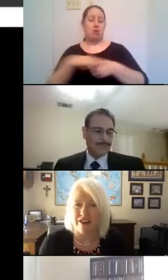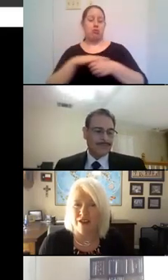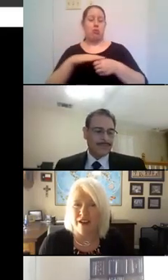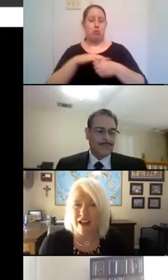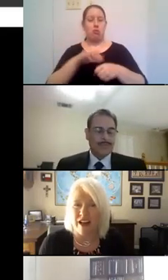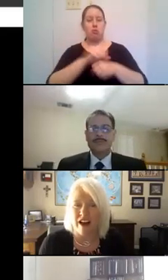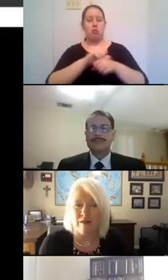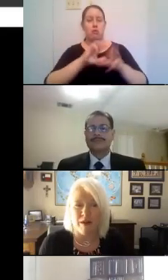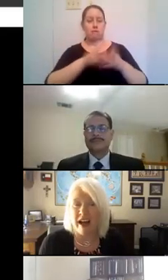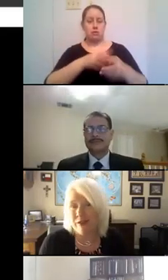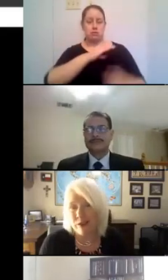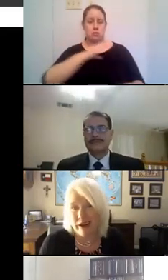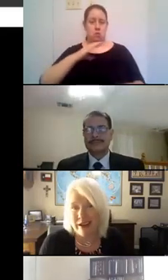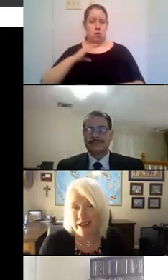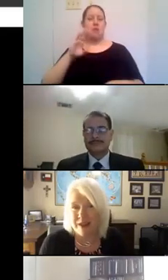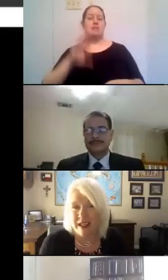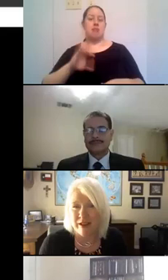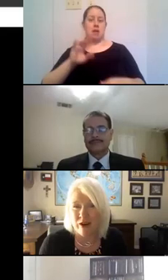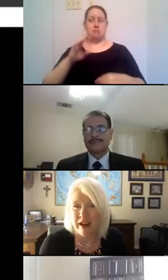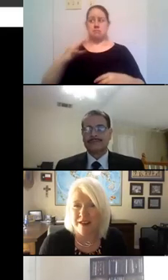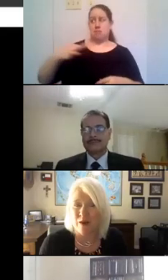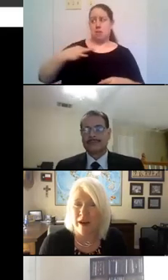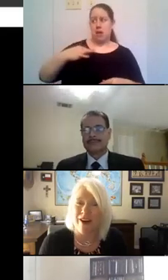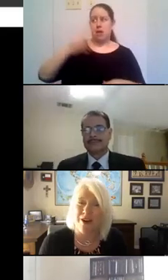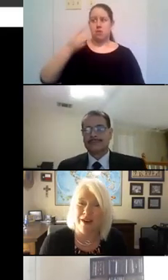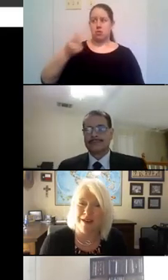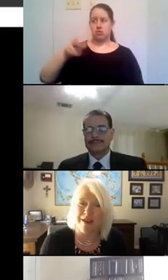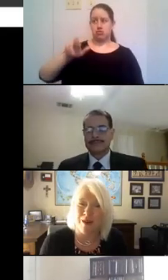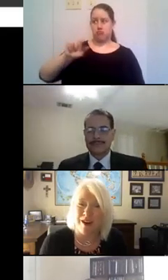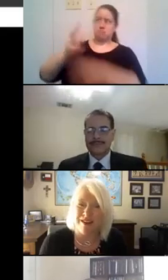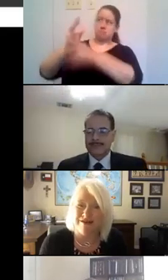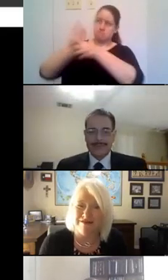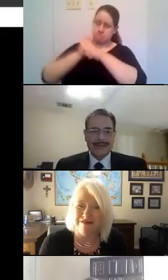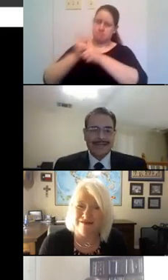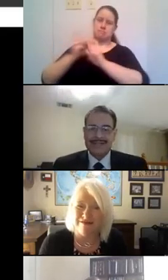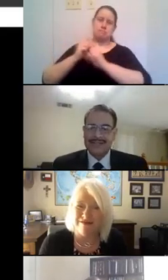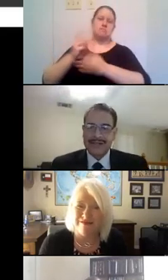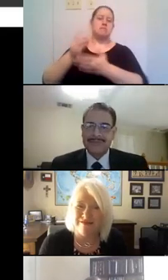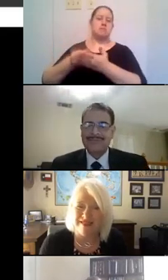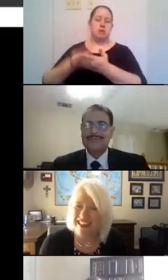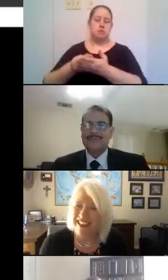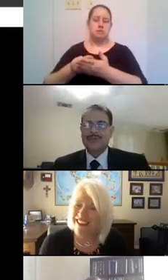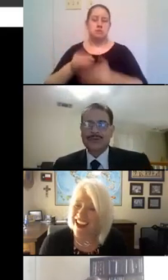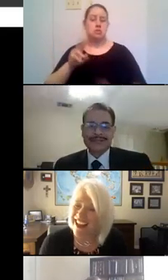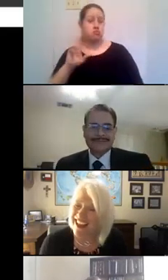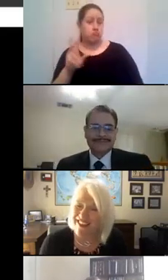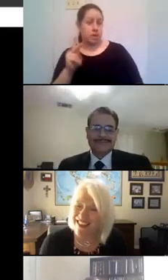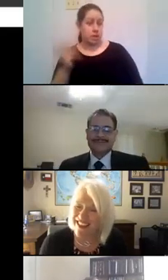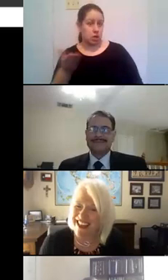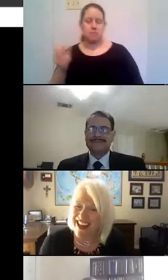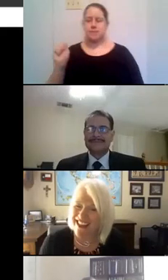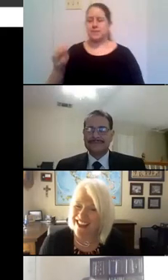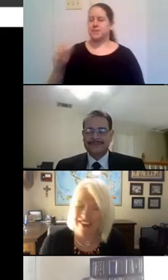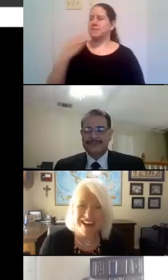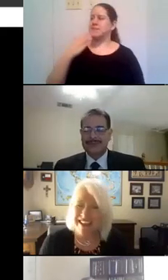that actually applied for the grant and received the grant. So Rick, are you with us this morning? Yes, I am. Good Great. morning. Thanks for